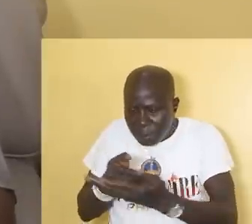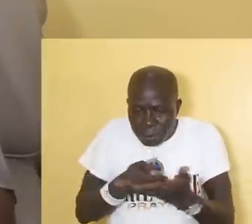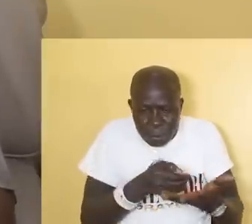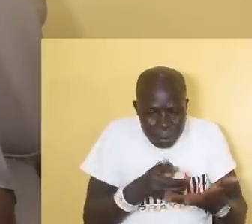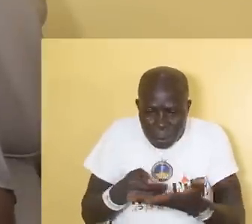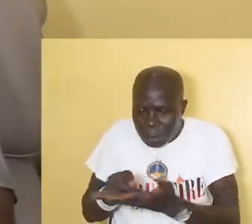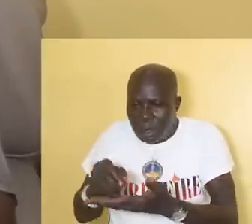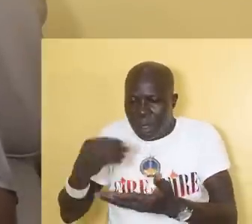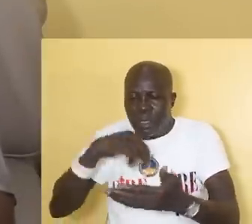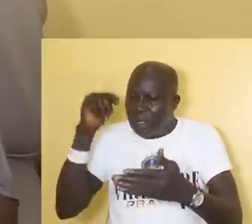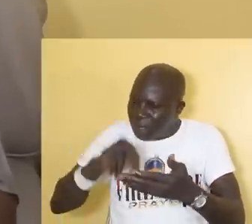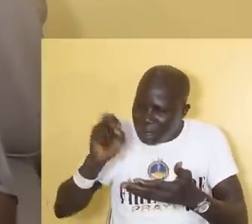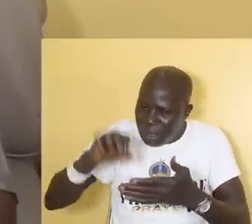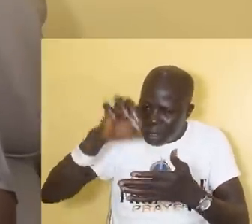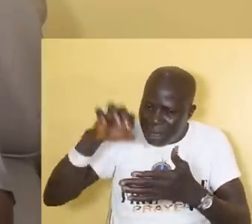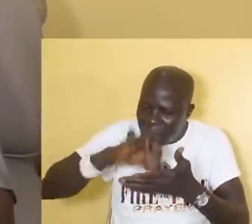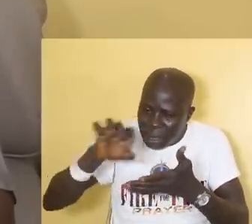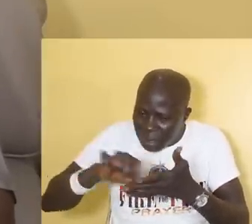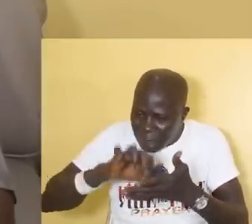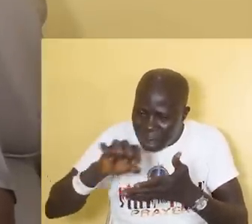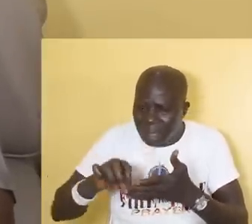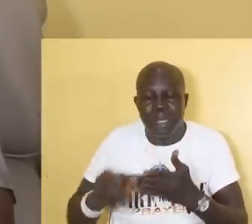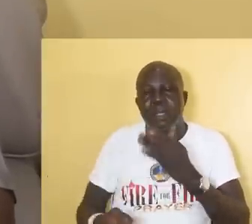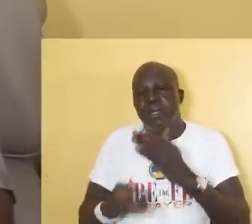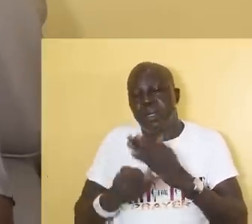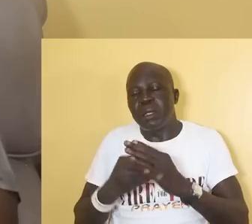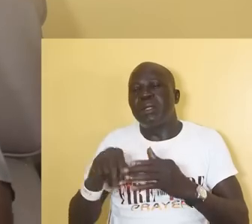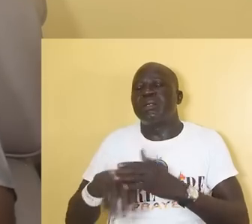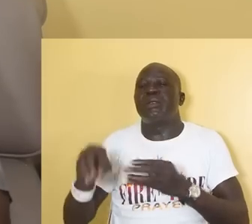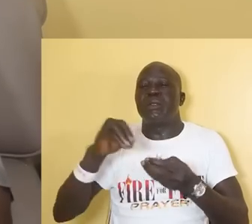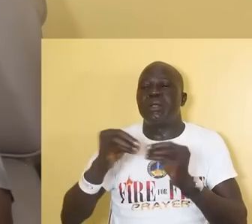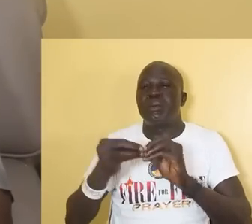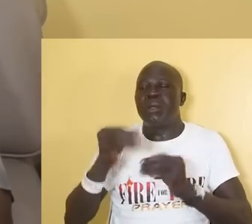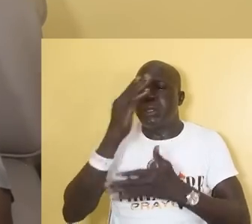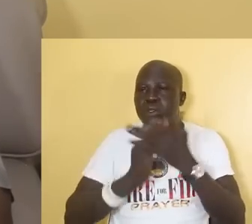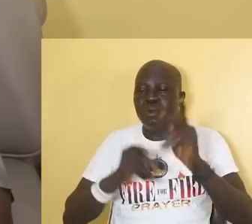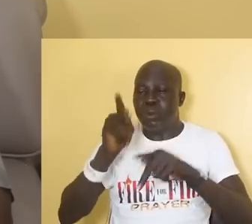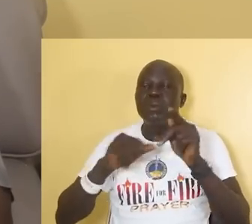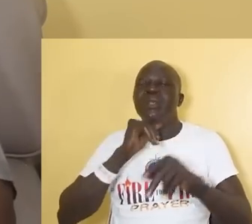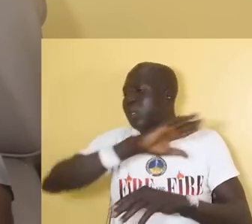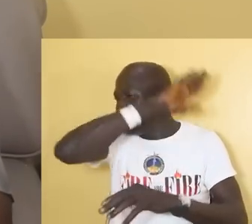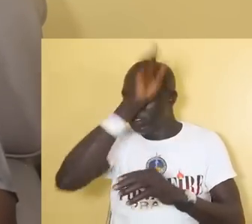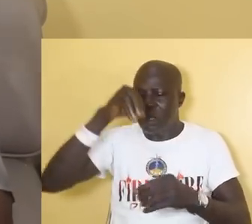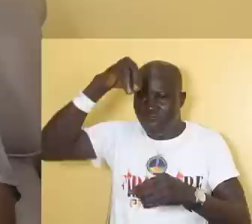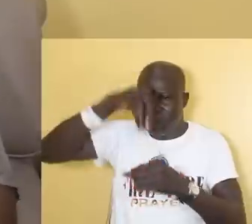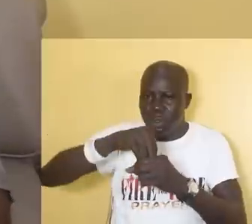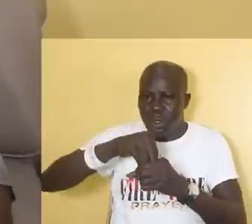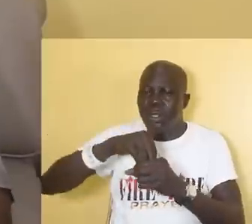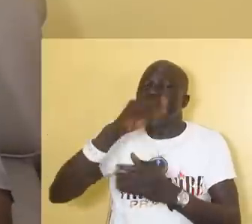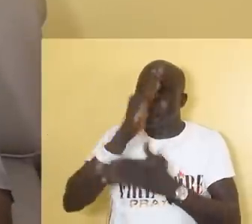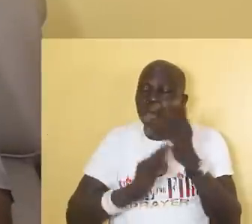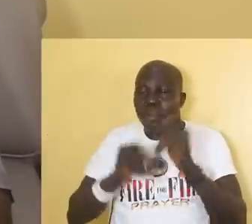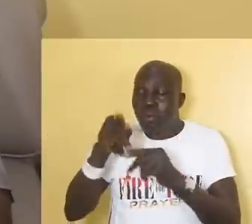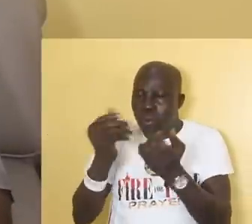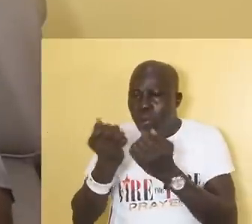that they need their account number. And me, I want sin to come. That their spirit tells us to do something. I want to know what is so silly. Some people said they've not sold their seed. I want to know what baby or imagine. Some